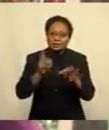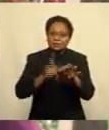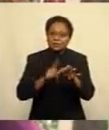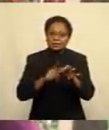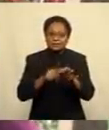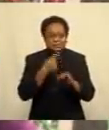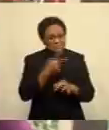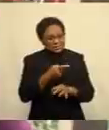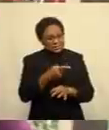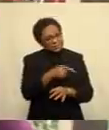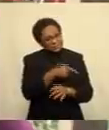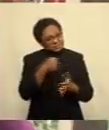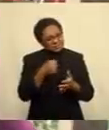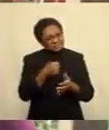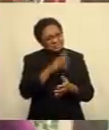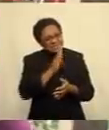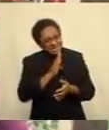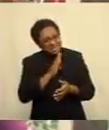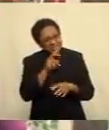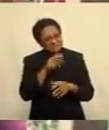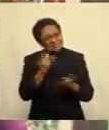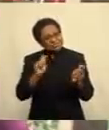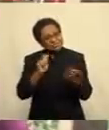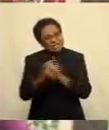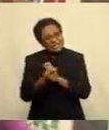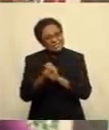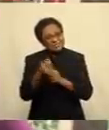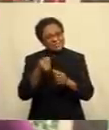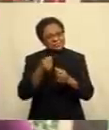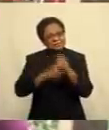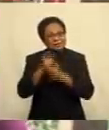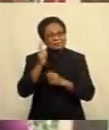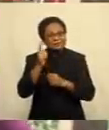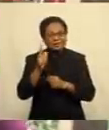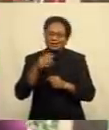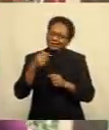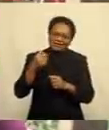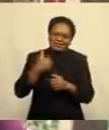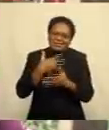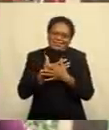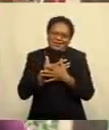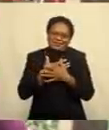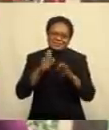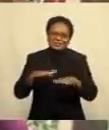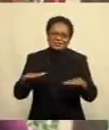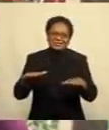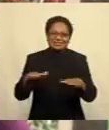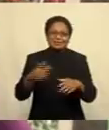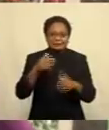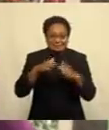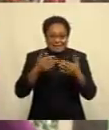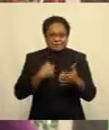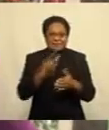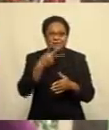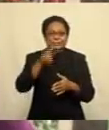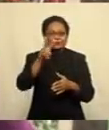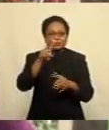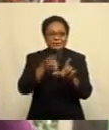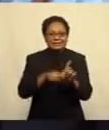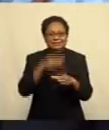career? No. I love being with children, and this will be my 22nd year of being a